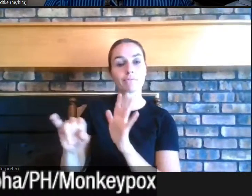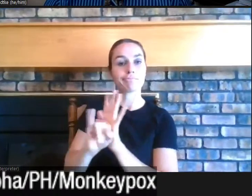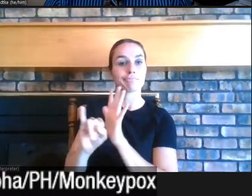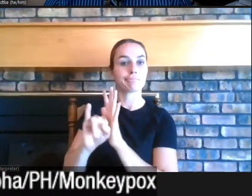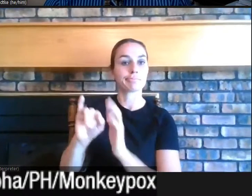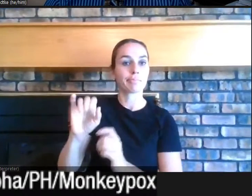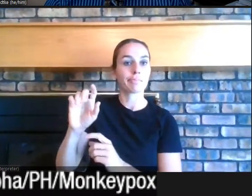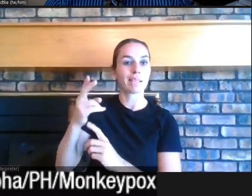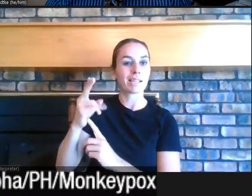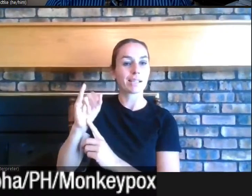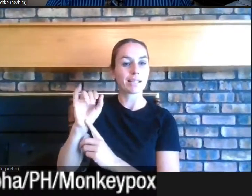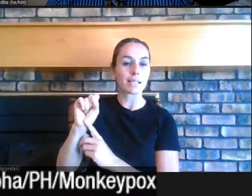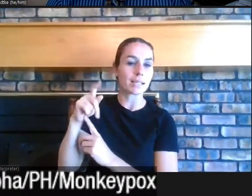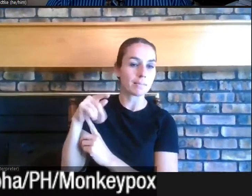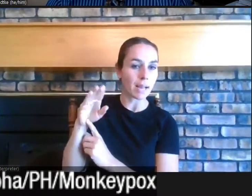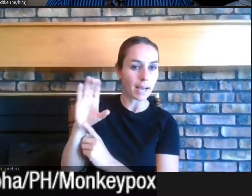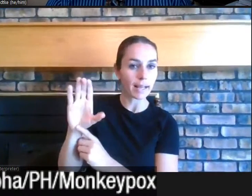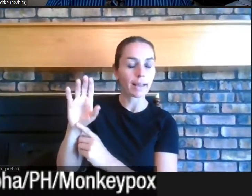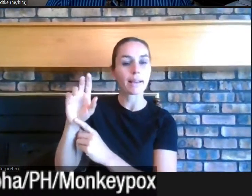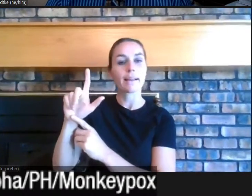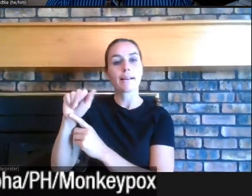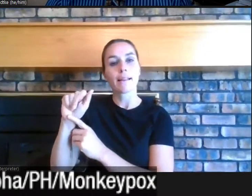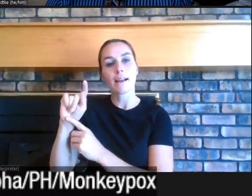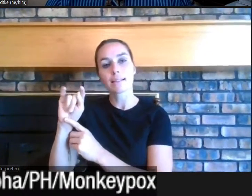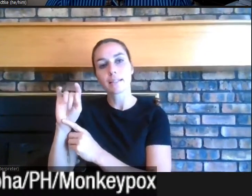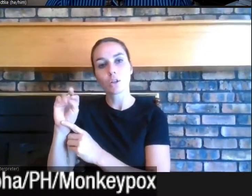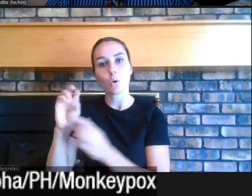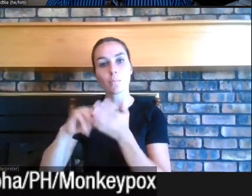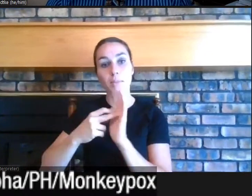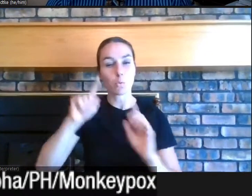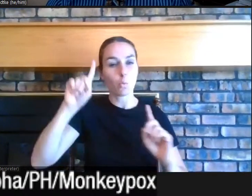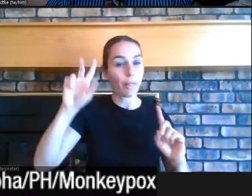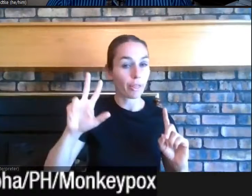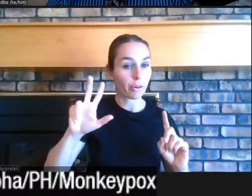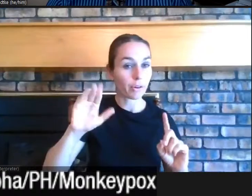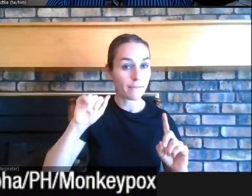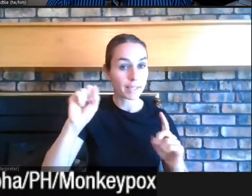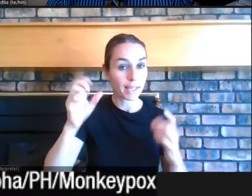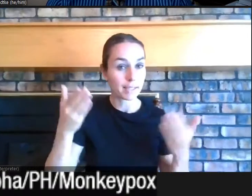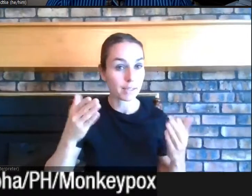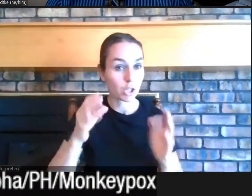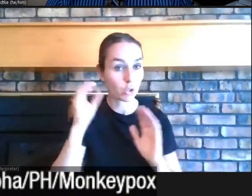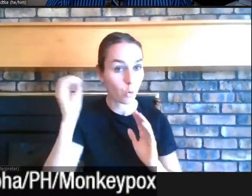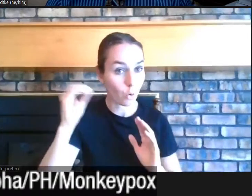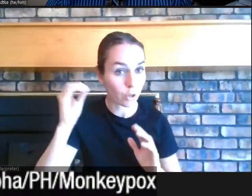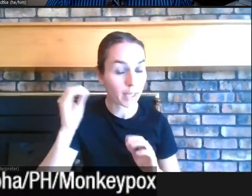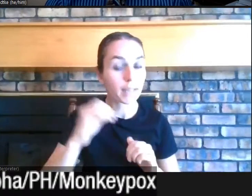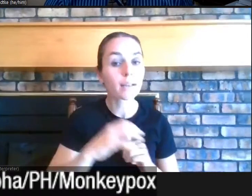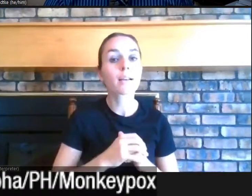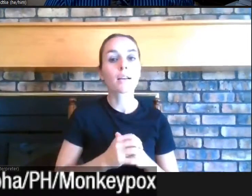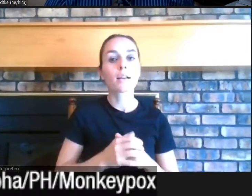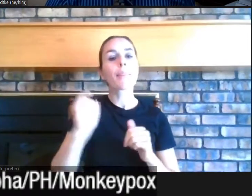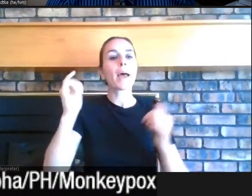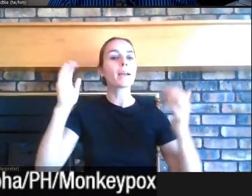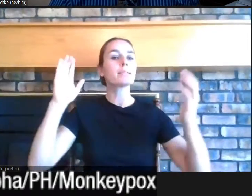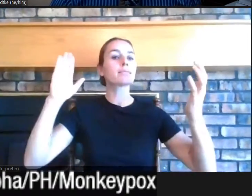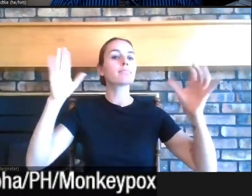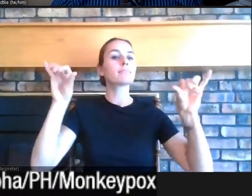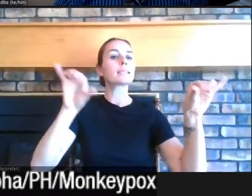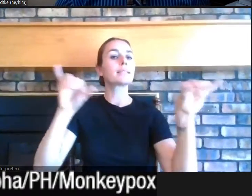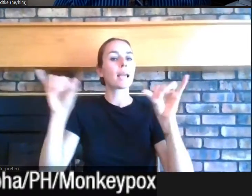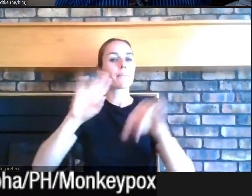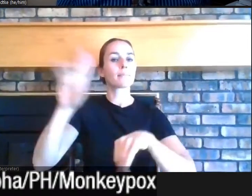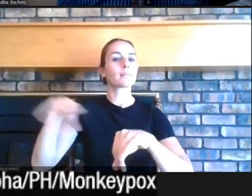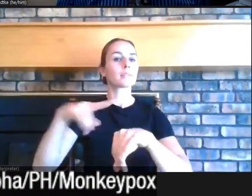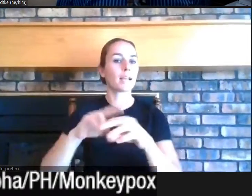So they do represent almost 1/3 of our cases here in Oregon, and that mirrors national numbers where they